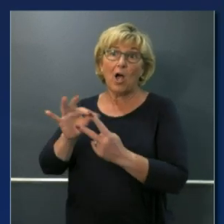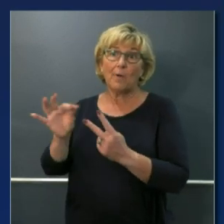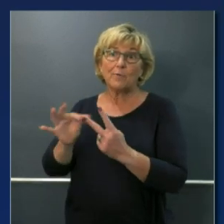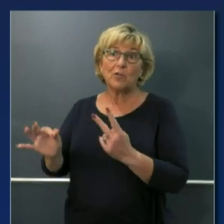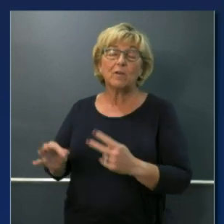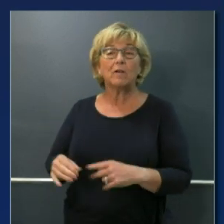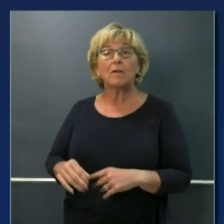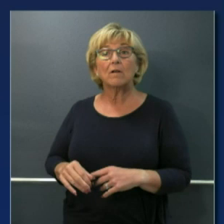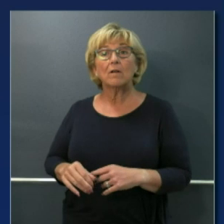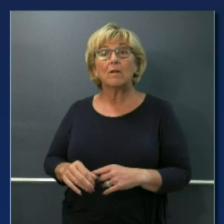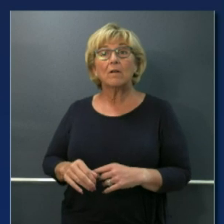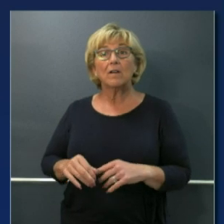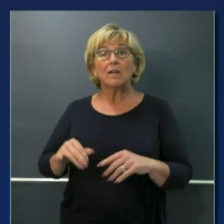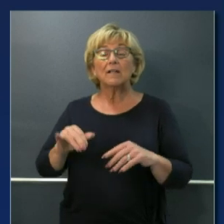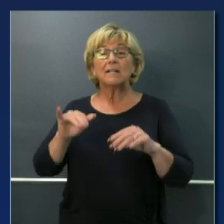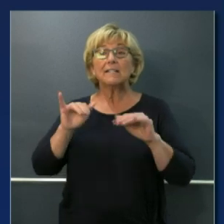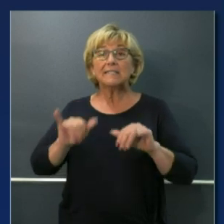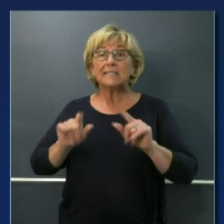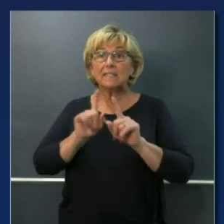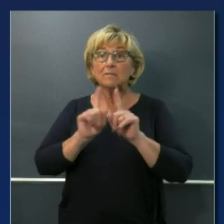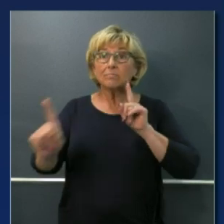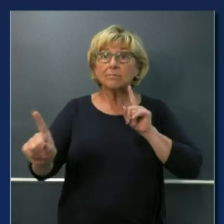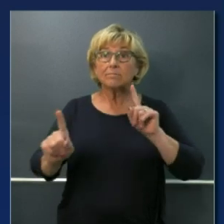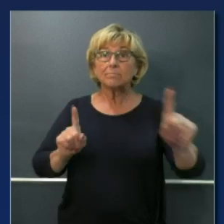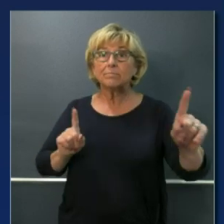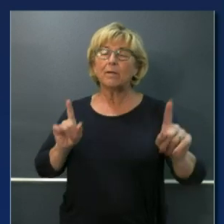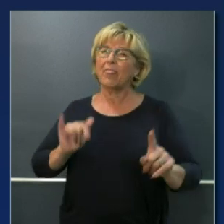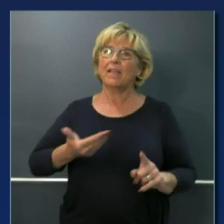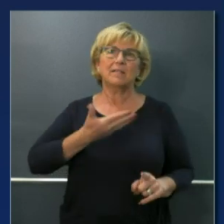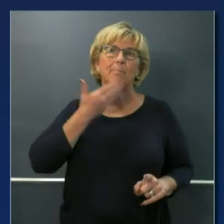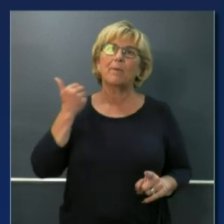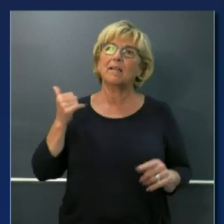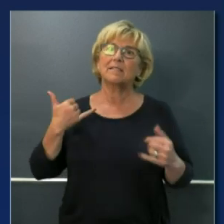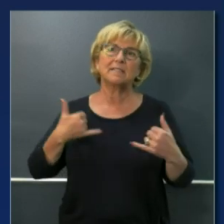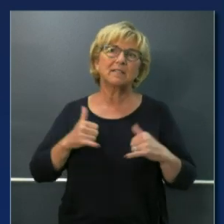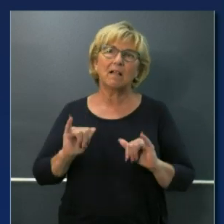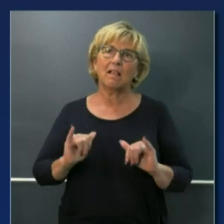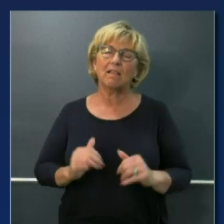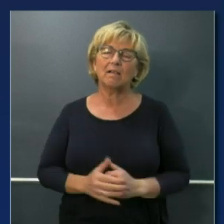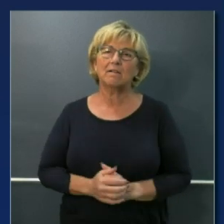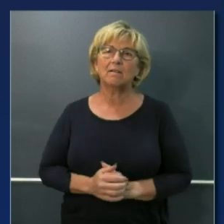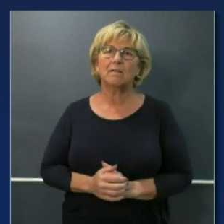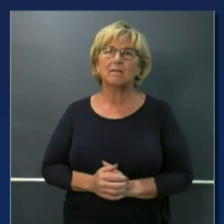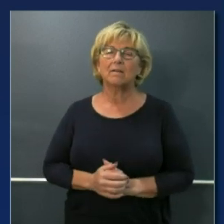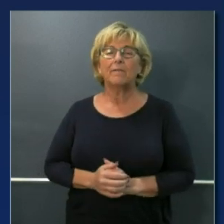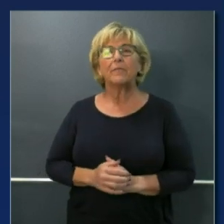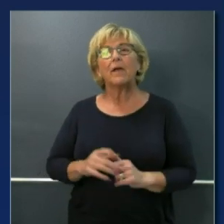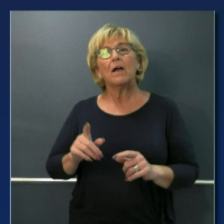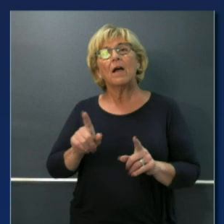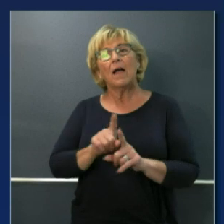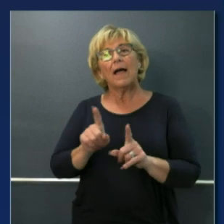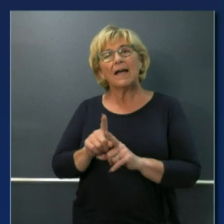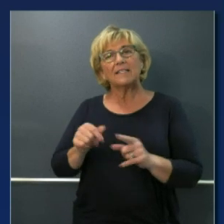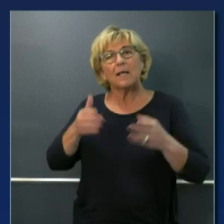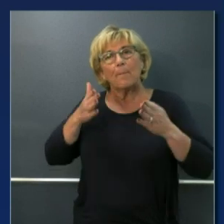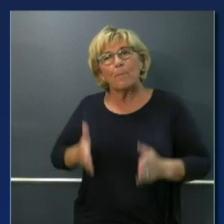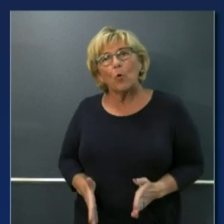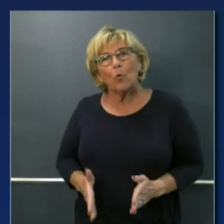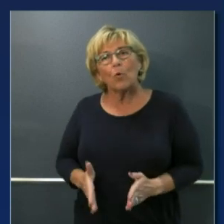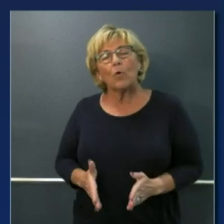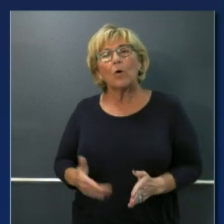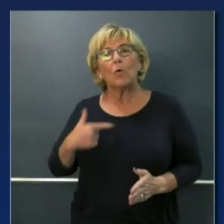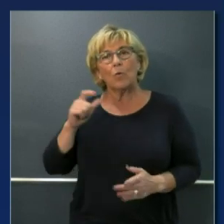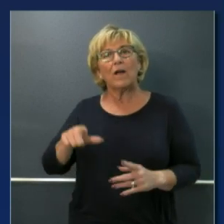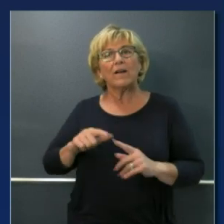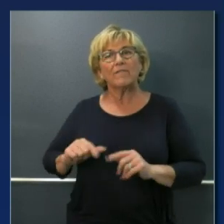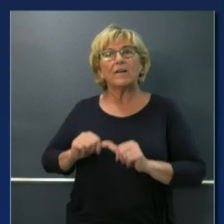really staying apart at this time still is the safest place for all of us. And then what about as individuals? Well, we all need